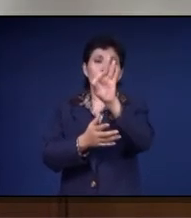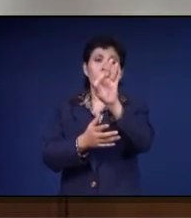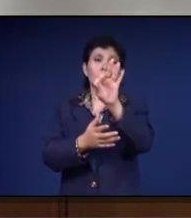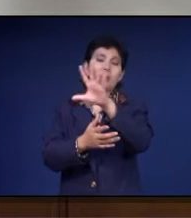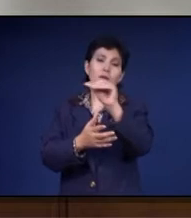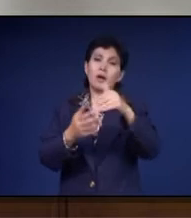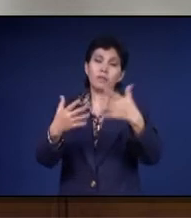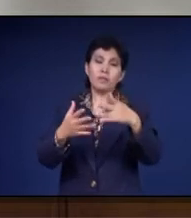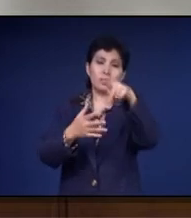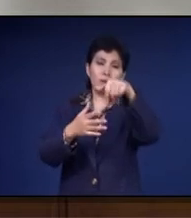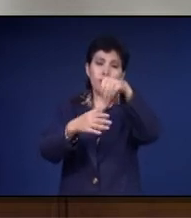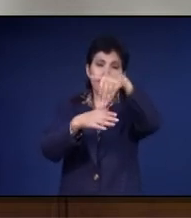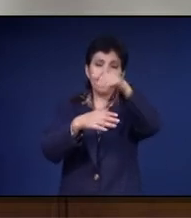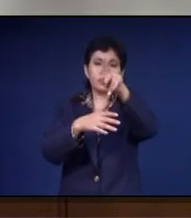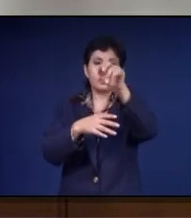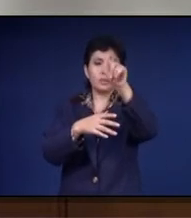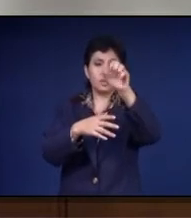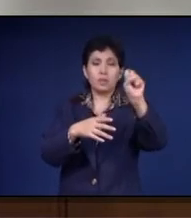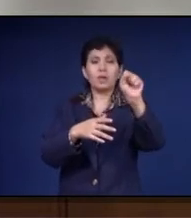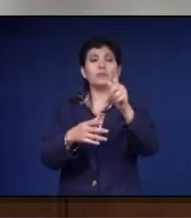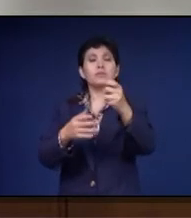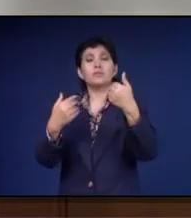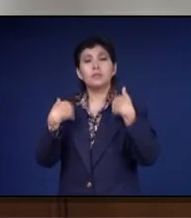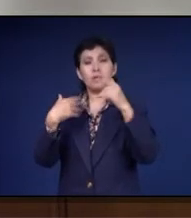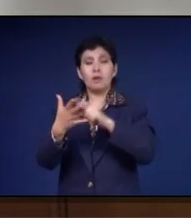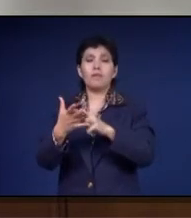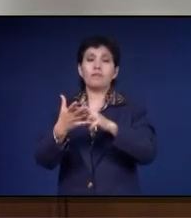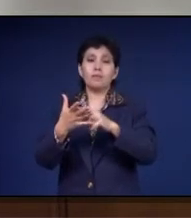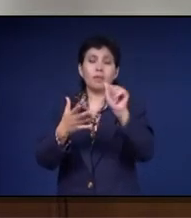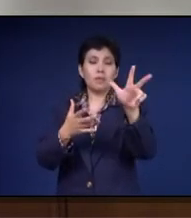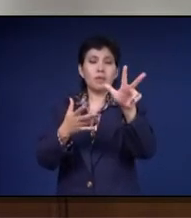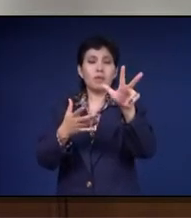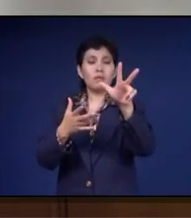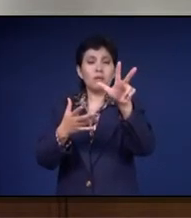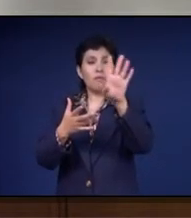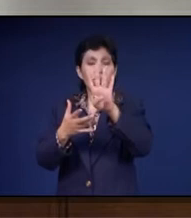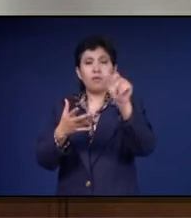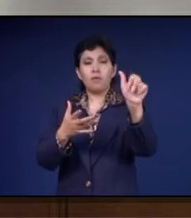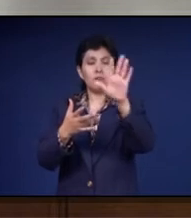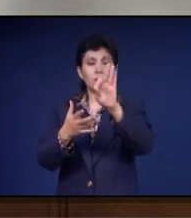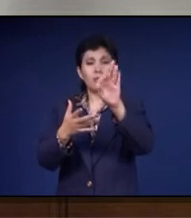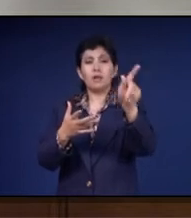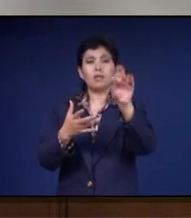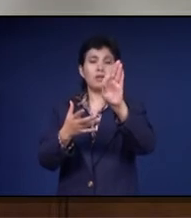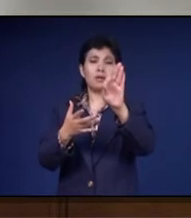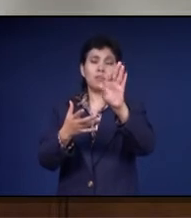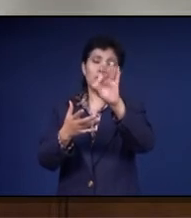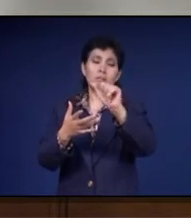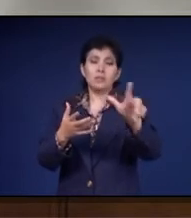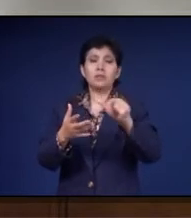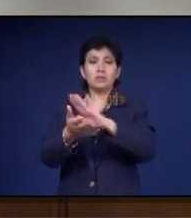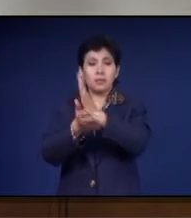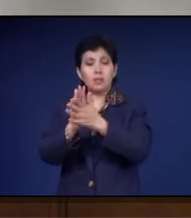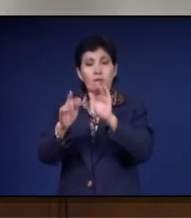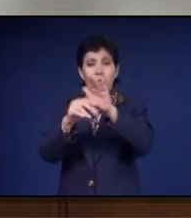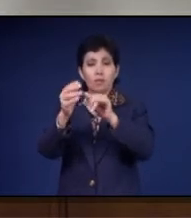after post-test you test them again, they will score 75, 20 or 99. So this shows that there